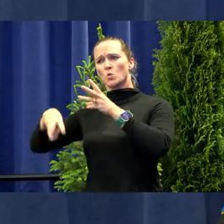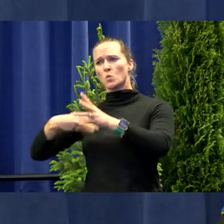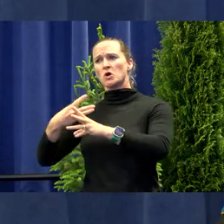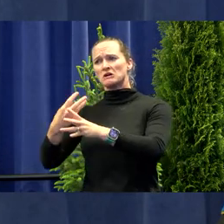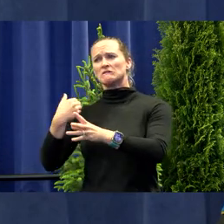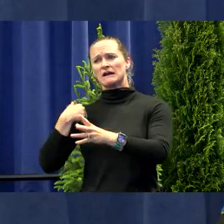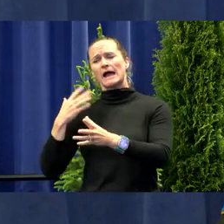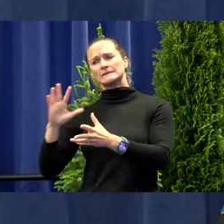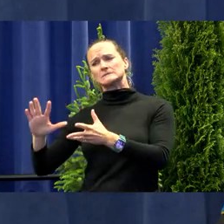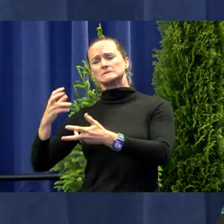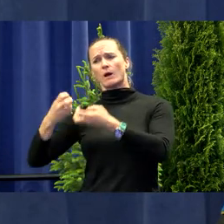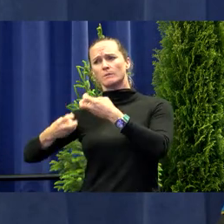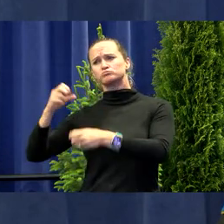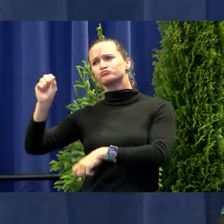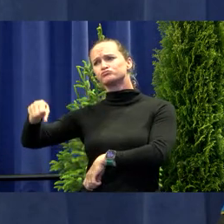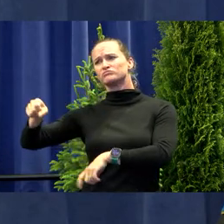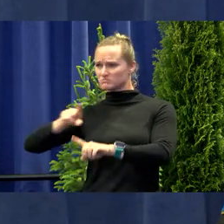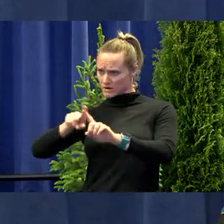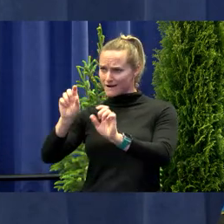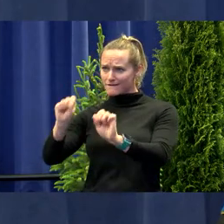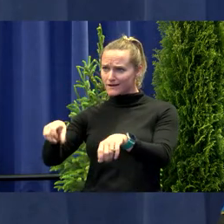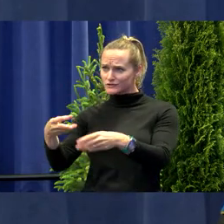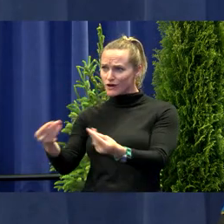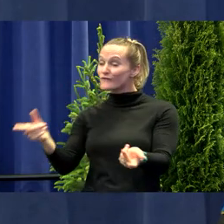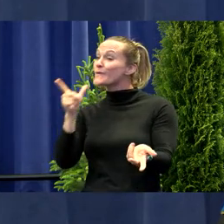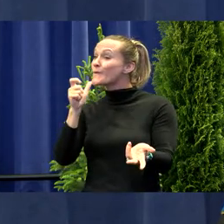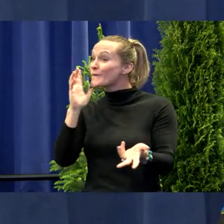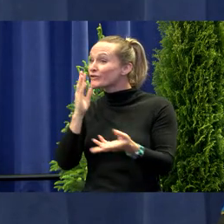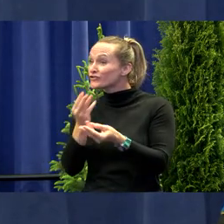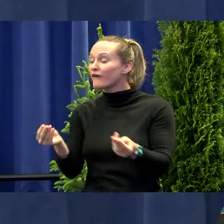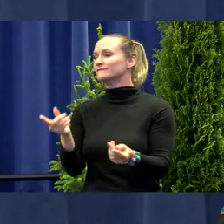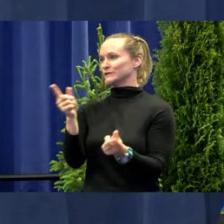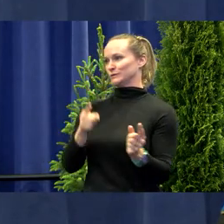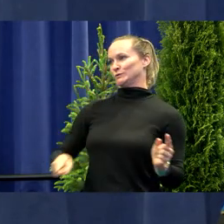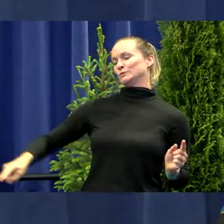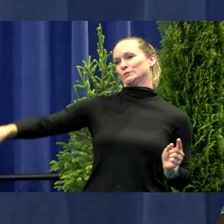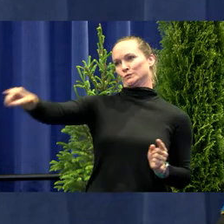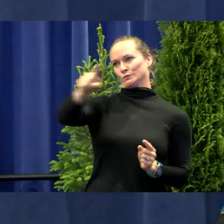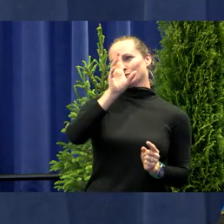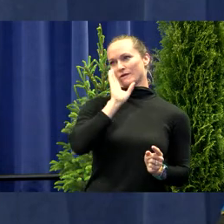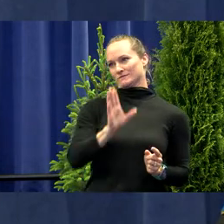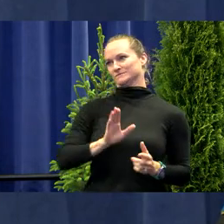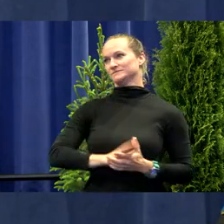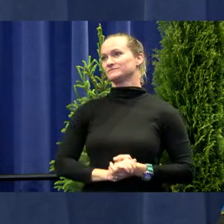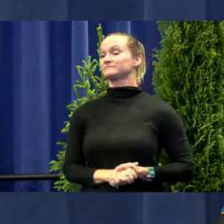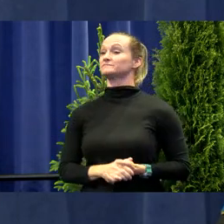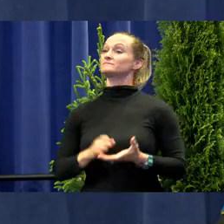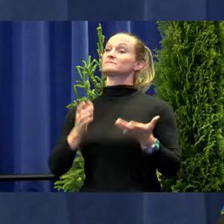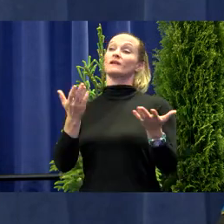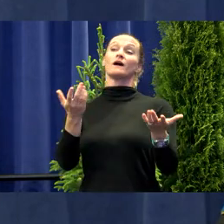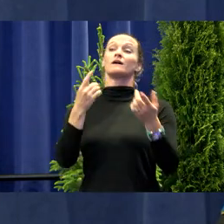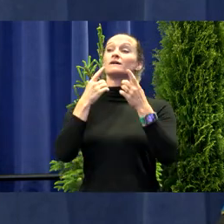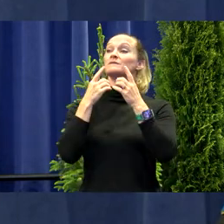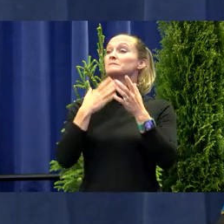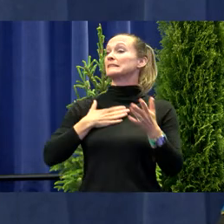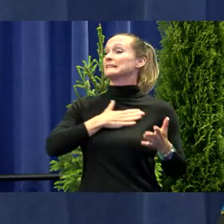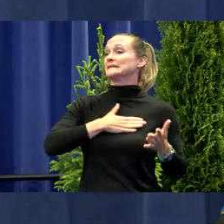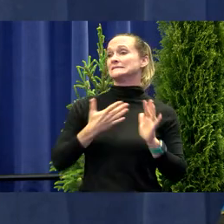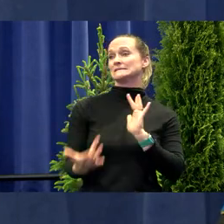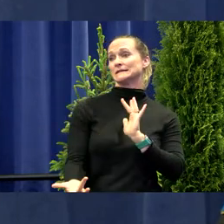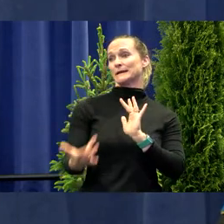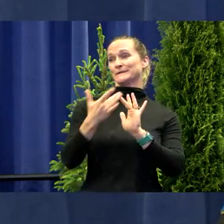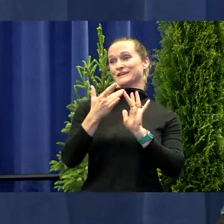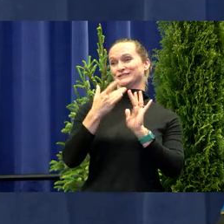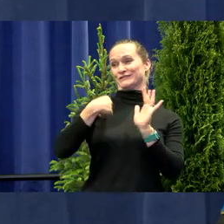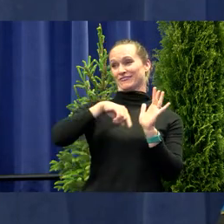solvable, and you are the ones who will solve them. Finally, please keep in touch with us, the faculty. I think I